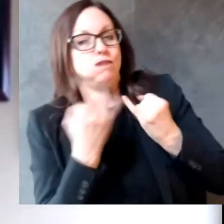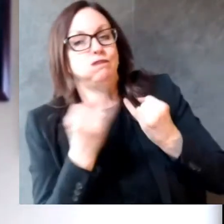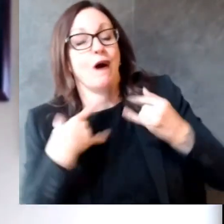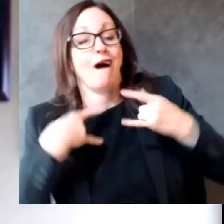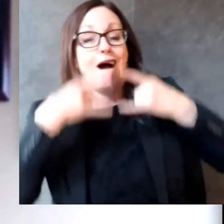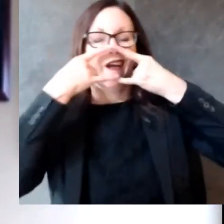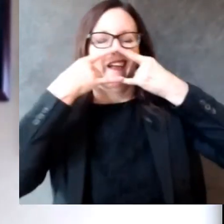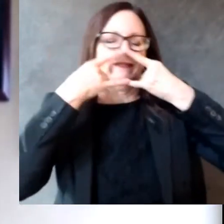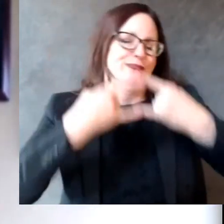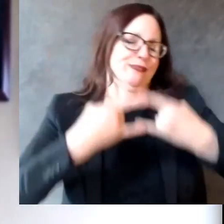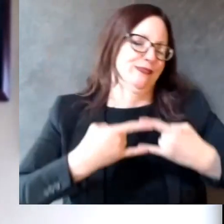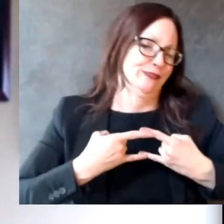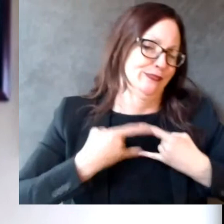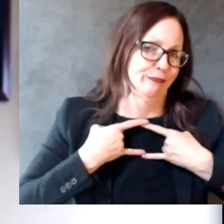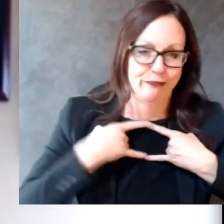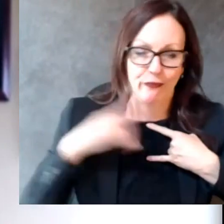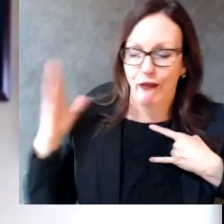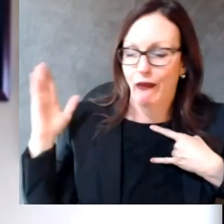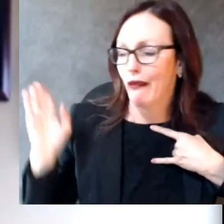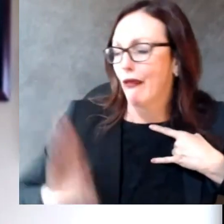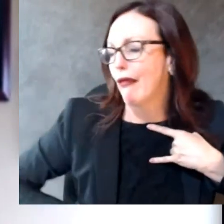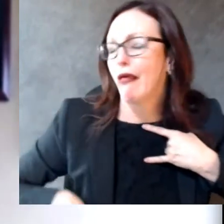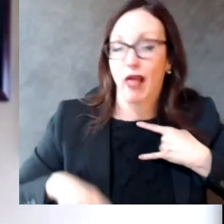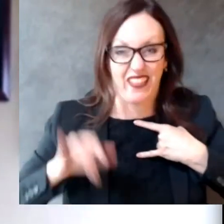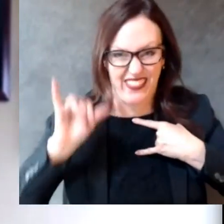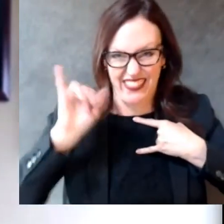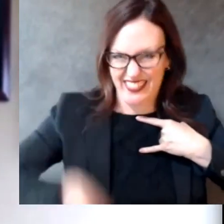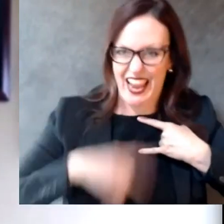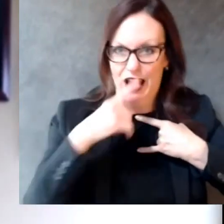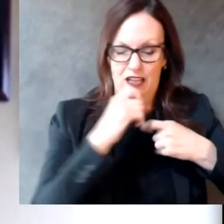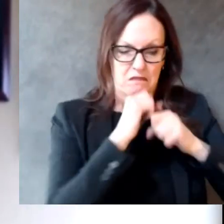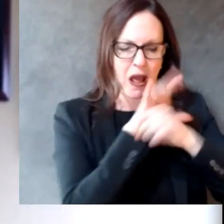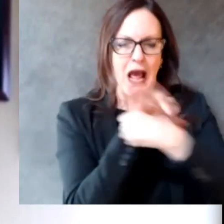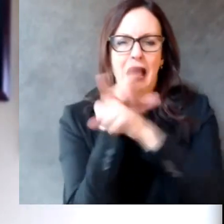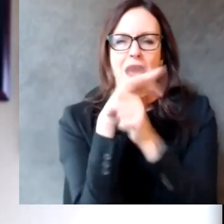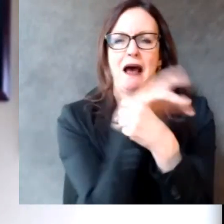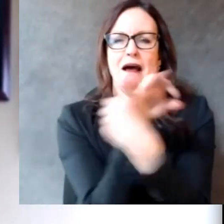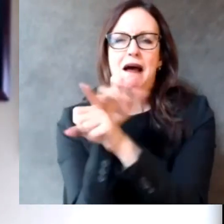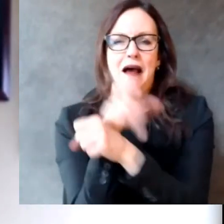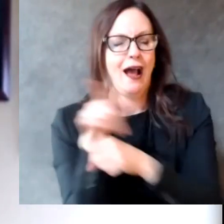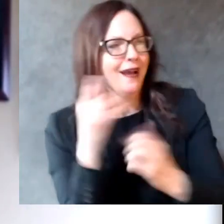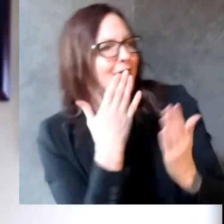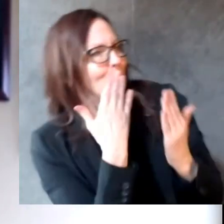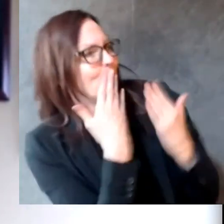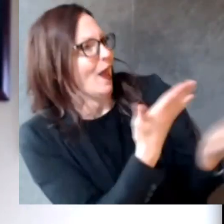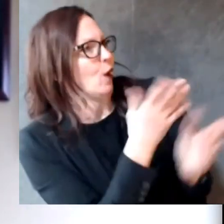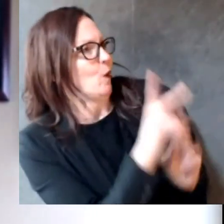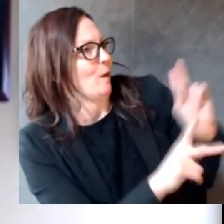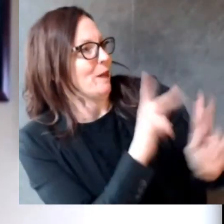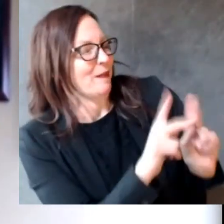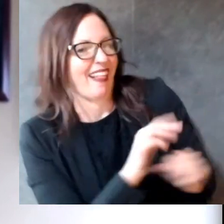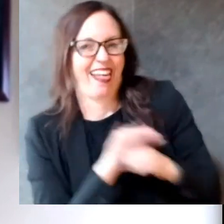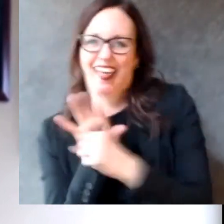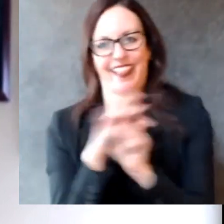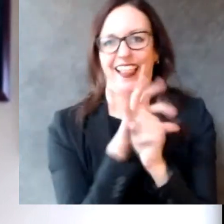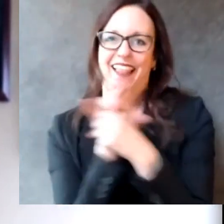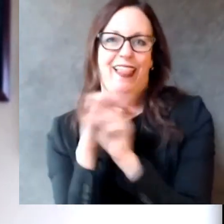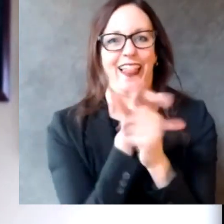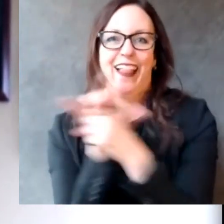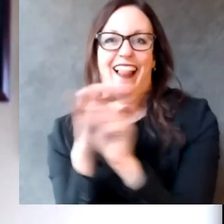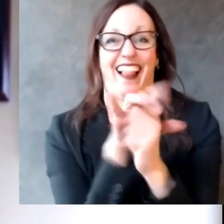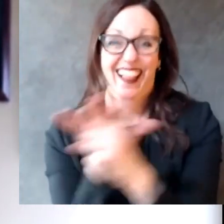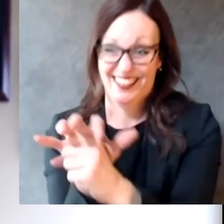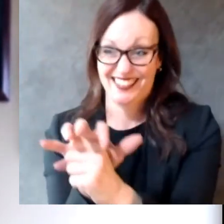from vaccines and from natural infection are again one piece of our protection from